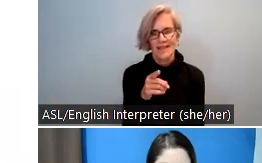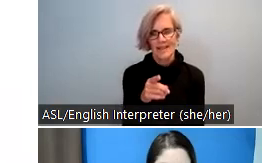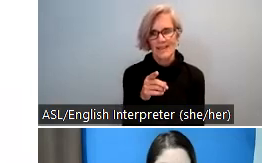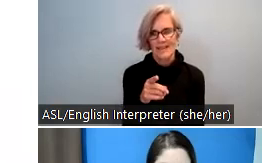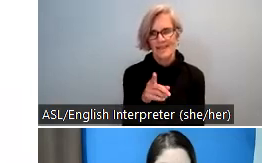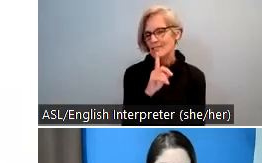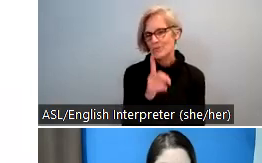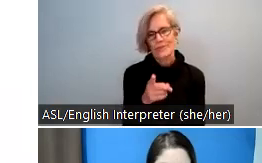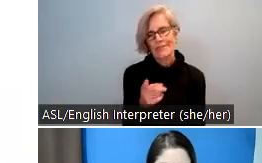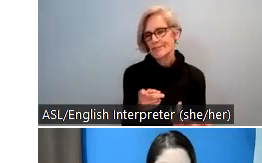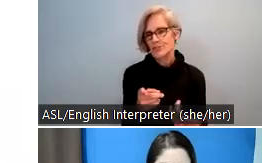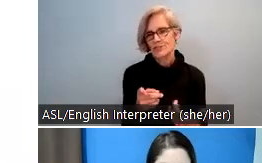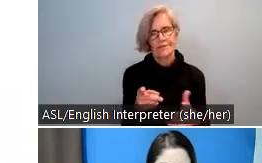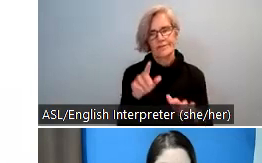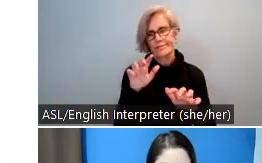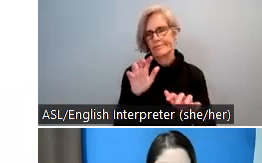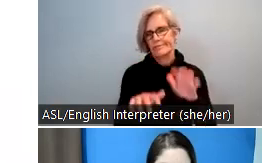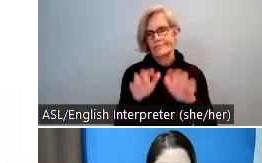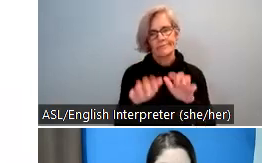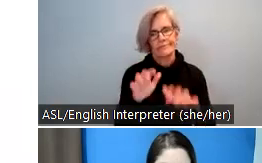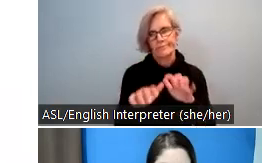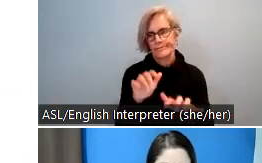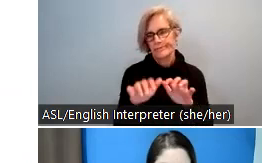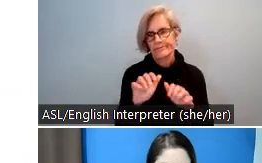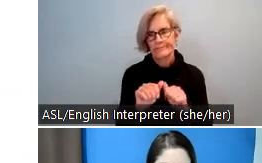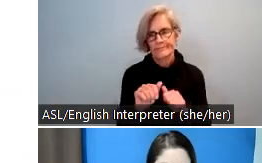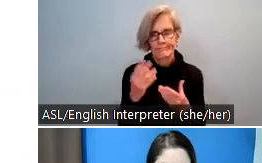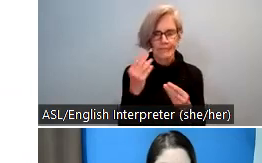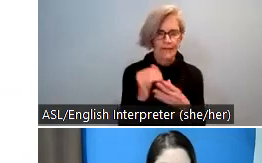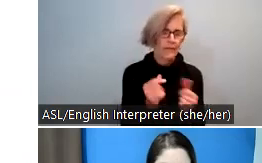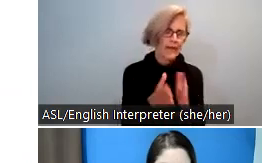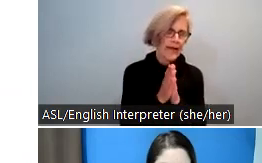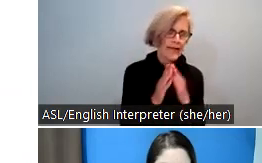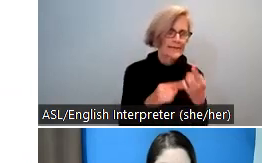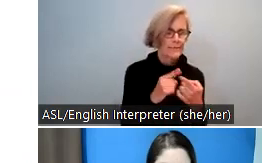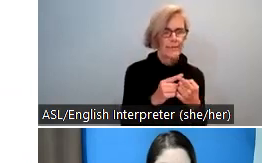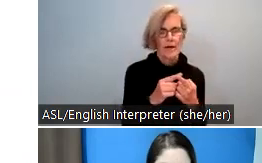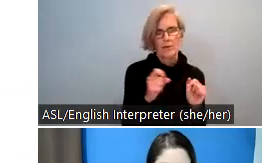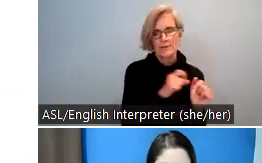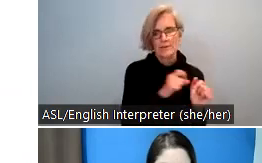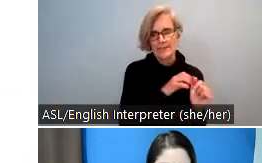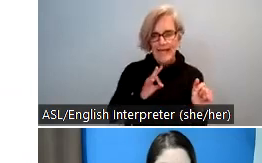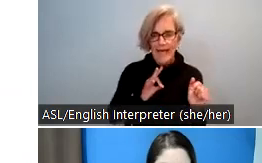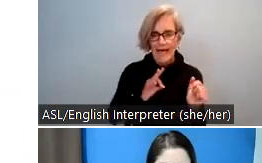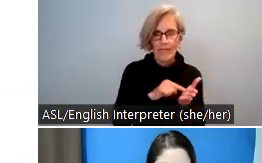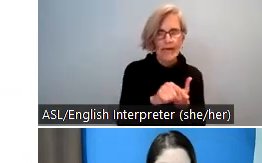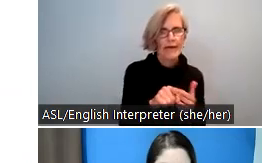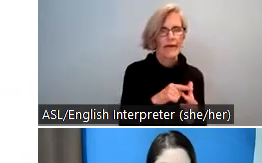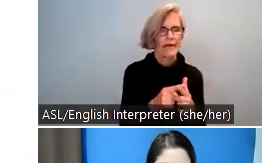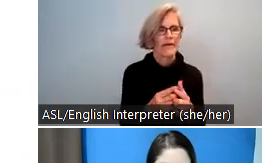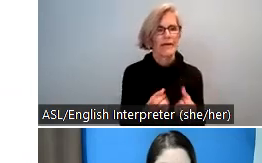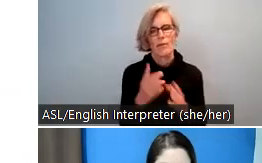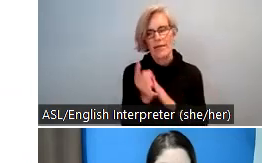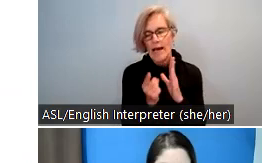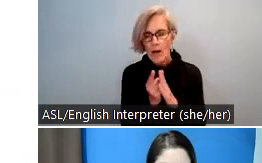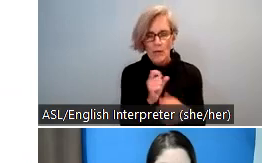document. It will request staff hourly rates and numbers of hours to be used on the project. It will also request estimates for the